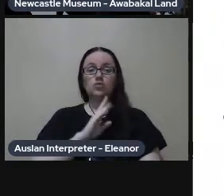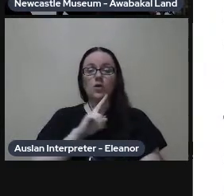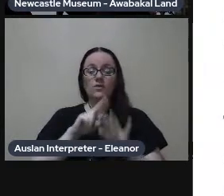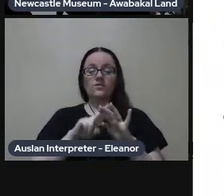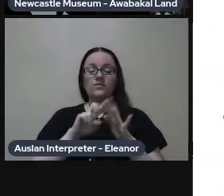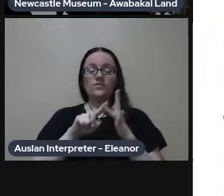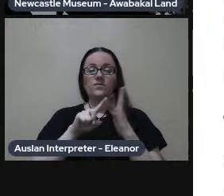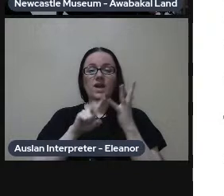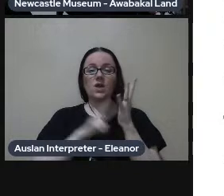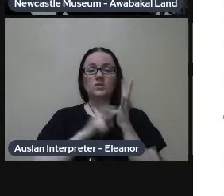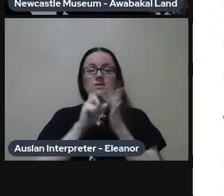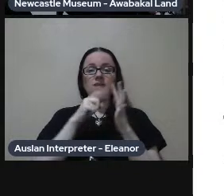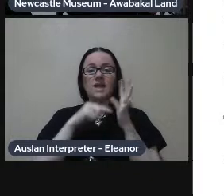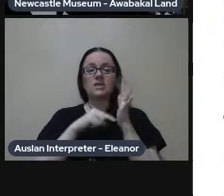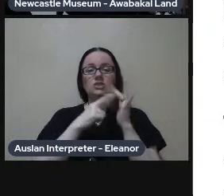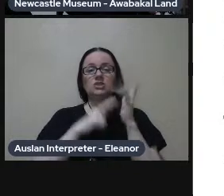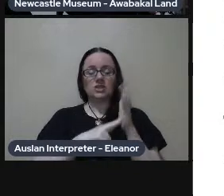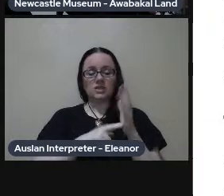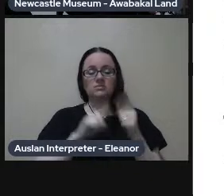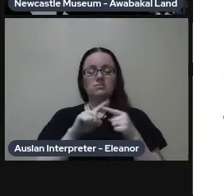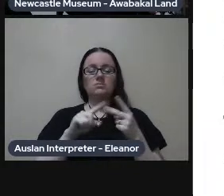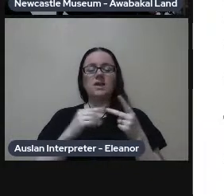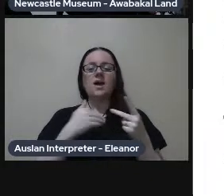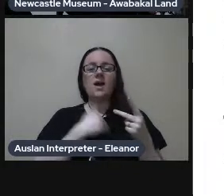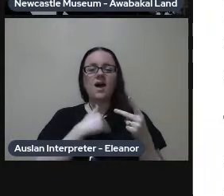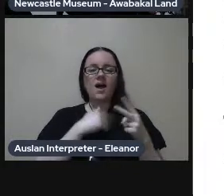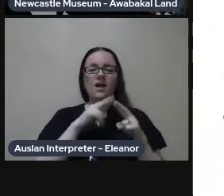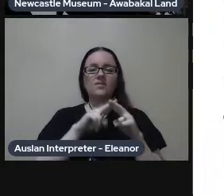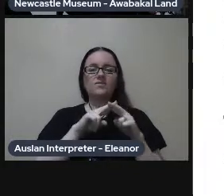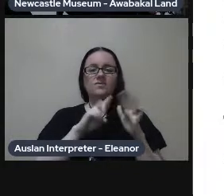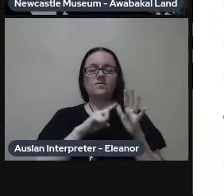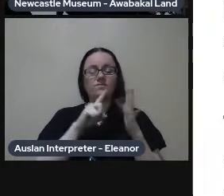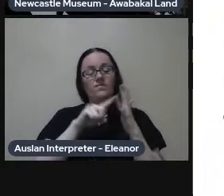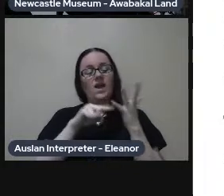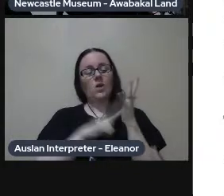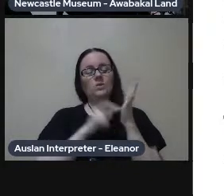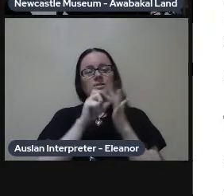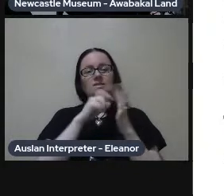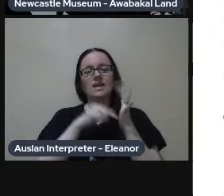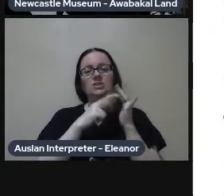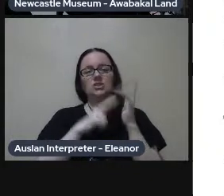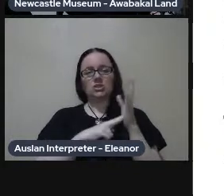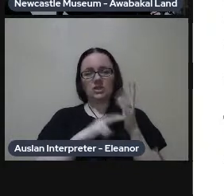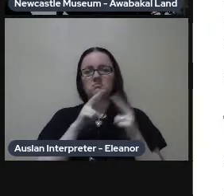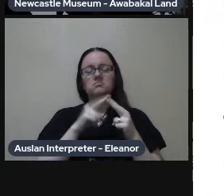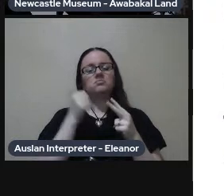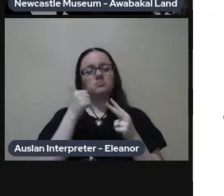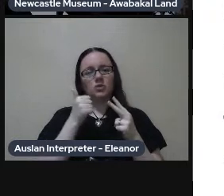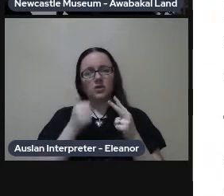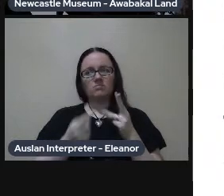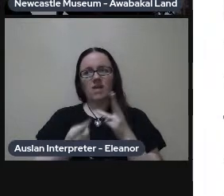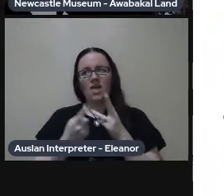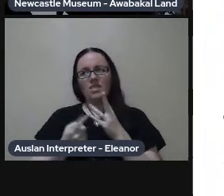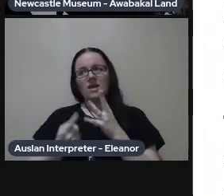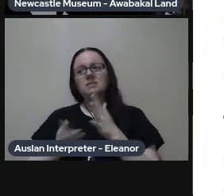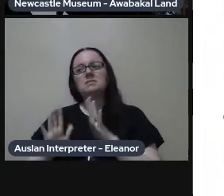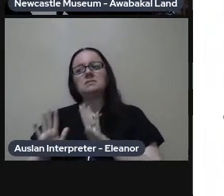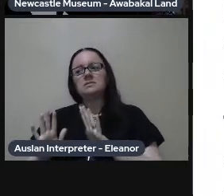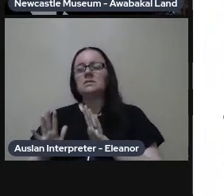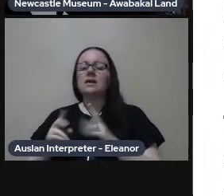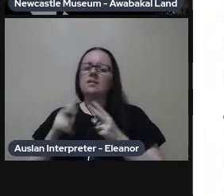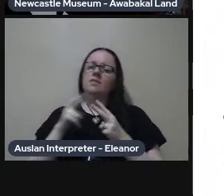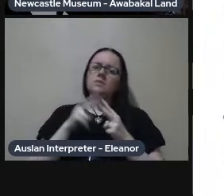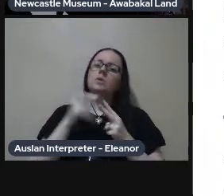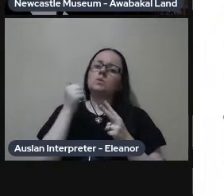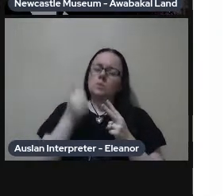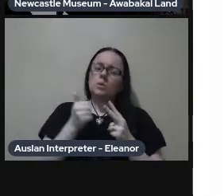that information is evidence-based and it's provided in a practical way to help you with your medication management. So just take care with other things